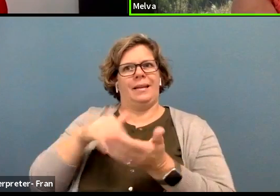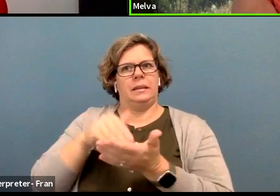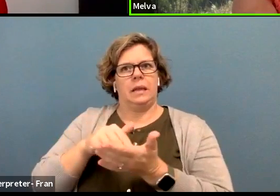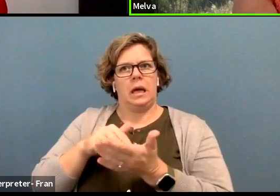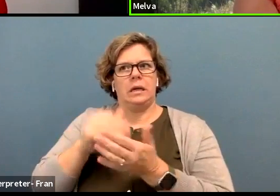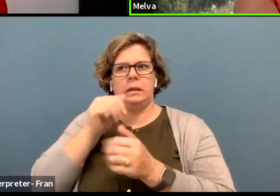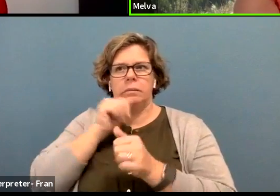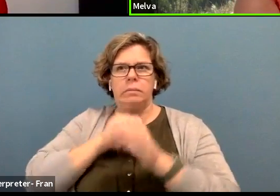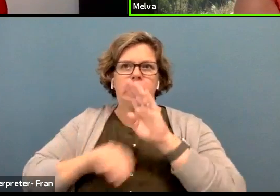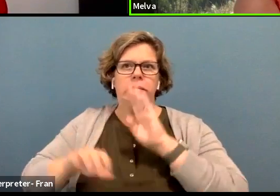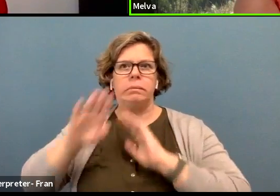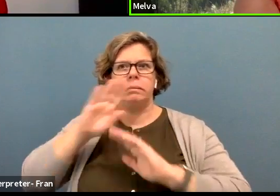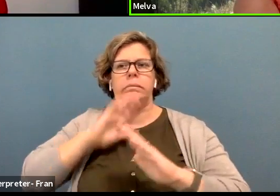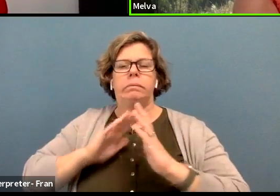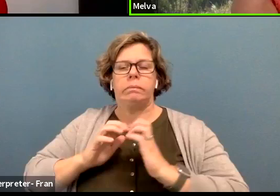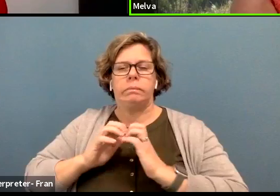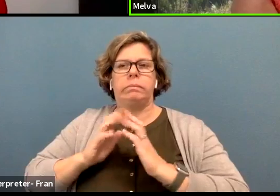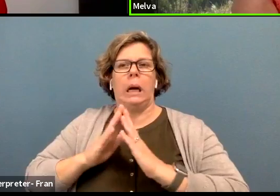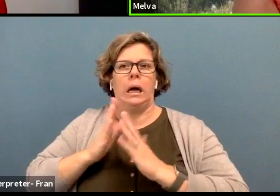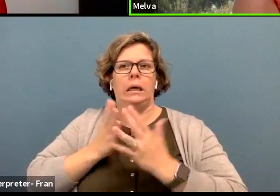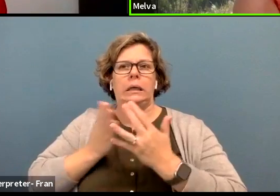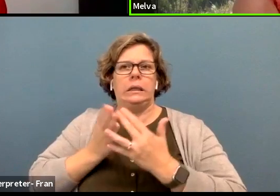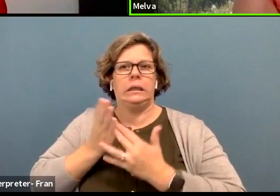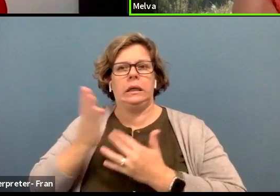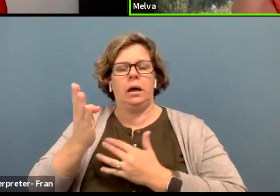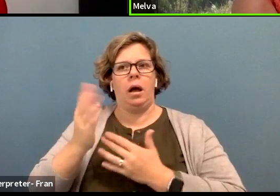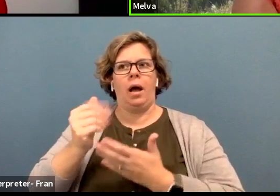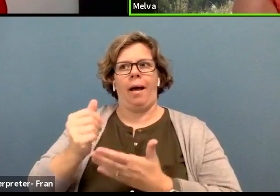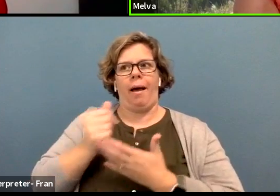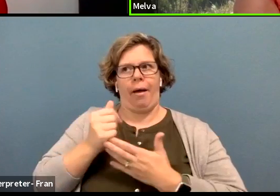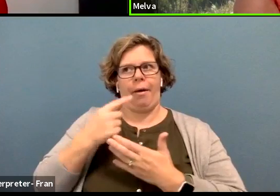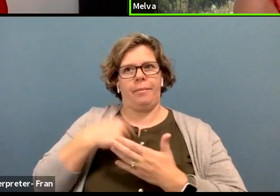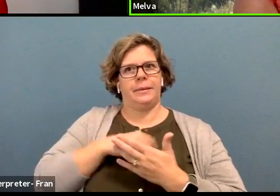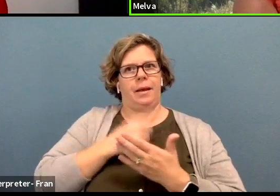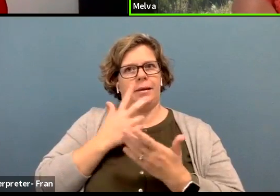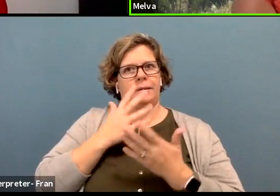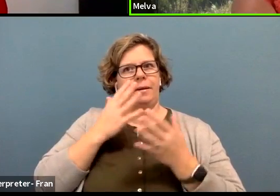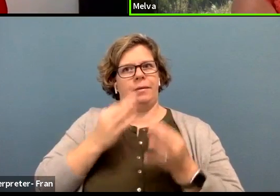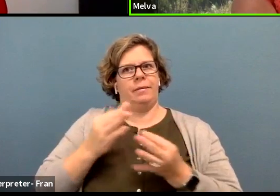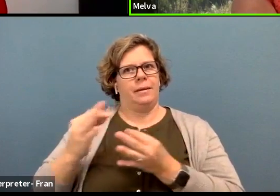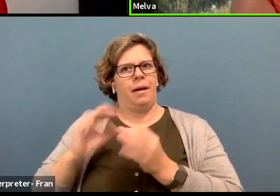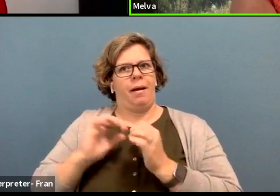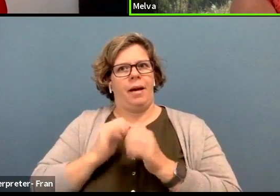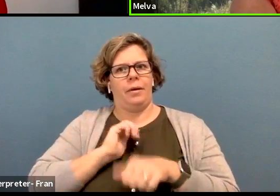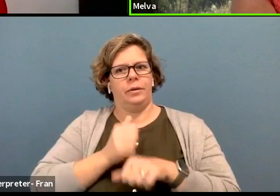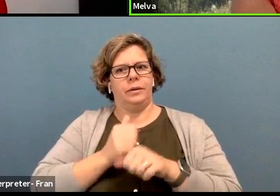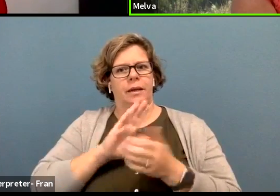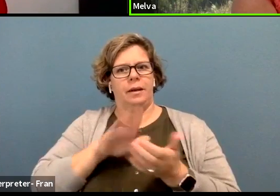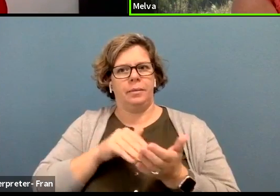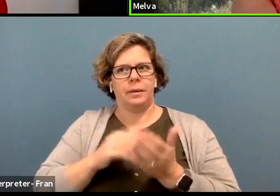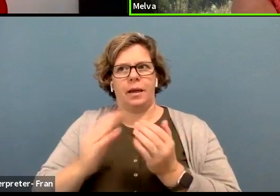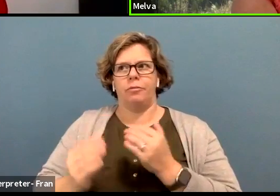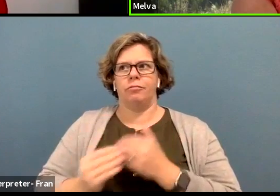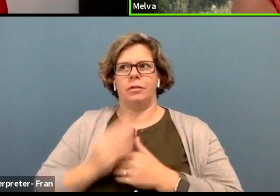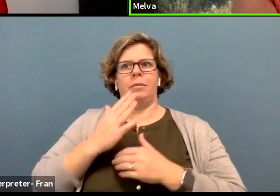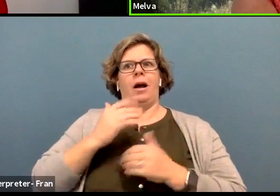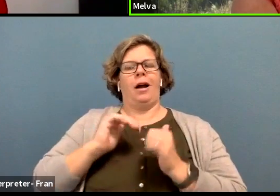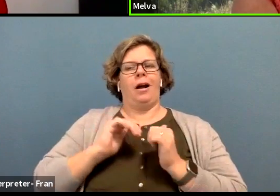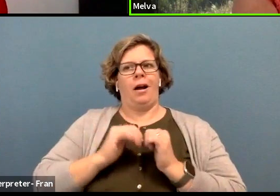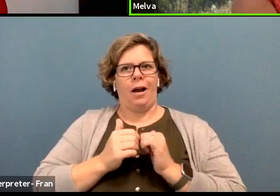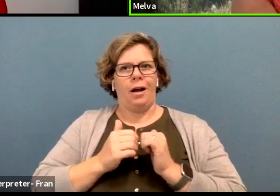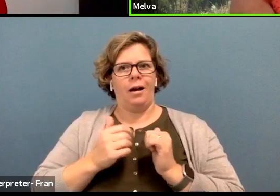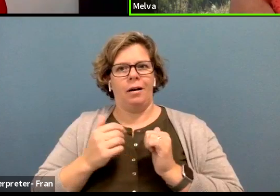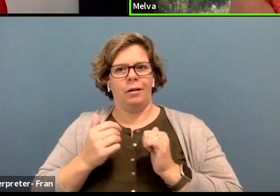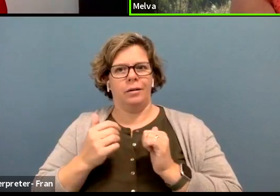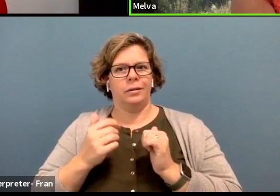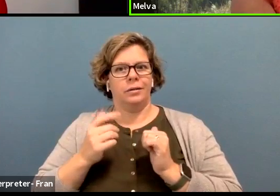get started really helps us form our centers and gives us inspiration as far as, how,